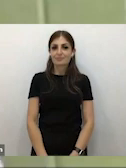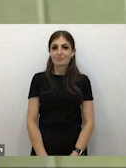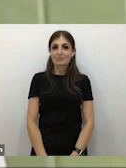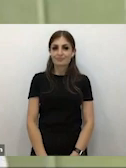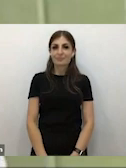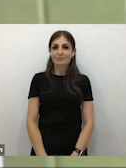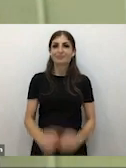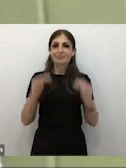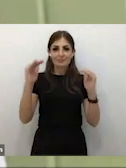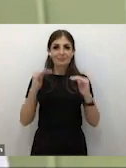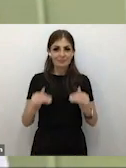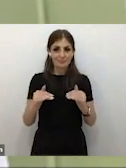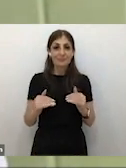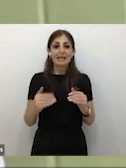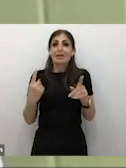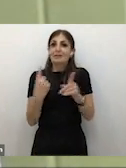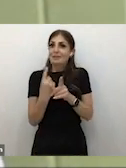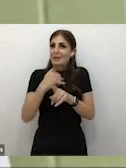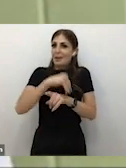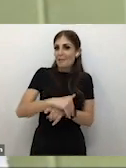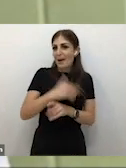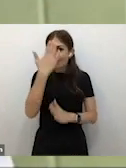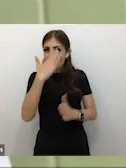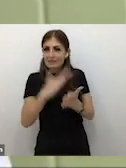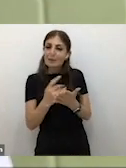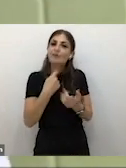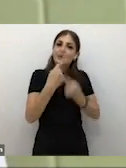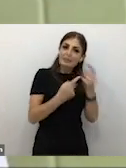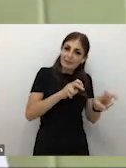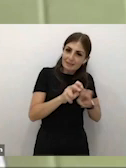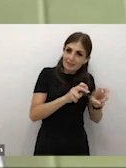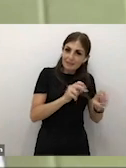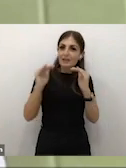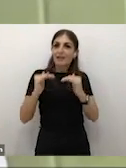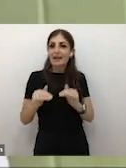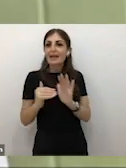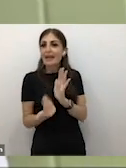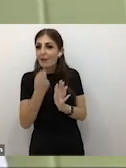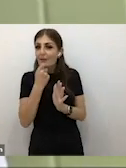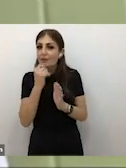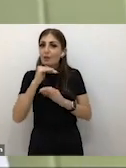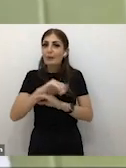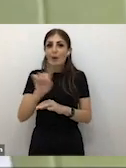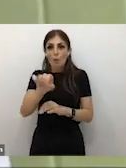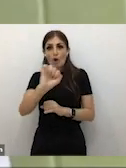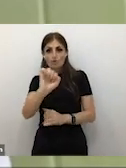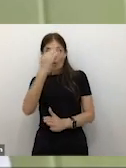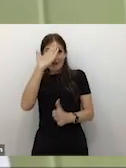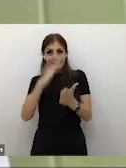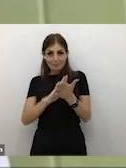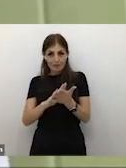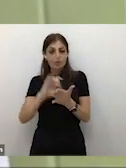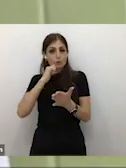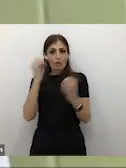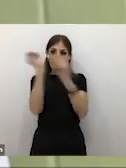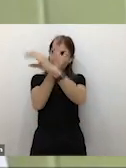So speaking of the program experience, I've explained a bit about the activities, and now I'd like to share a little bit about what your actual experience of the program will